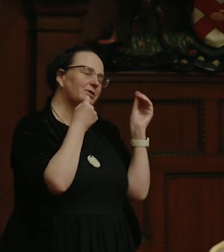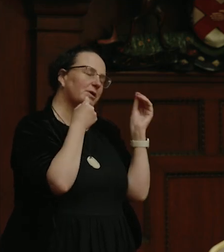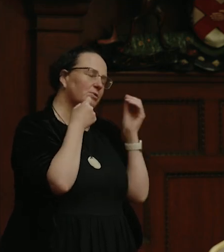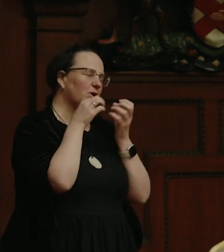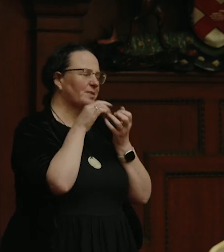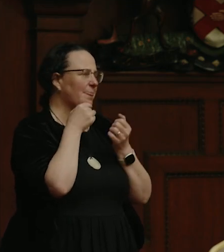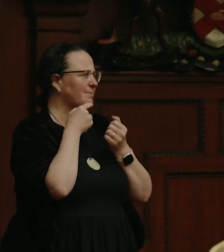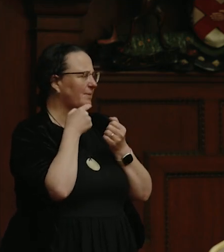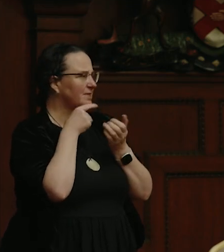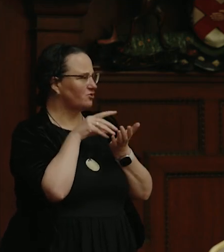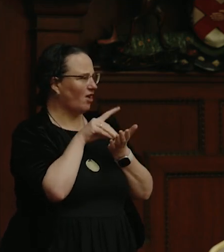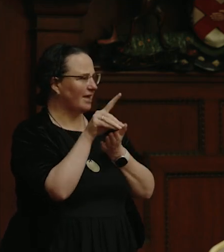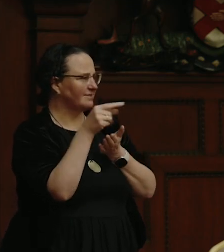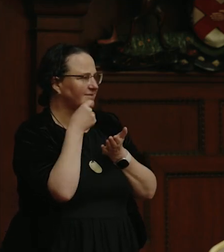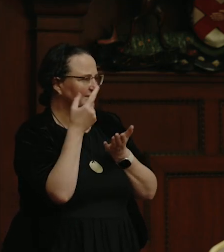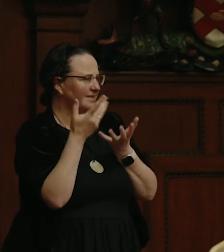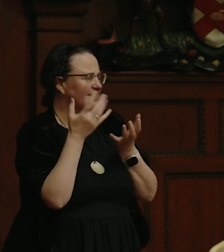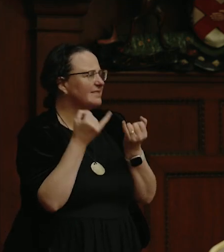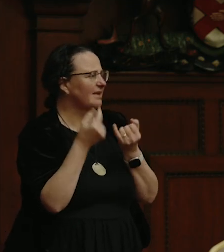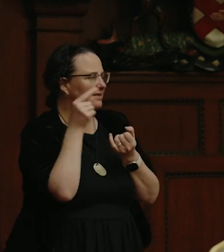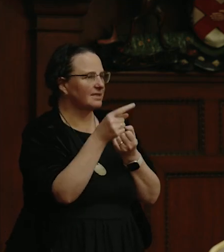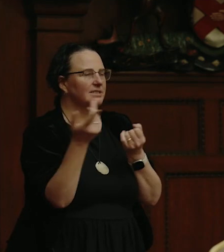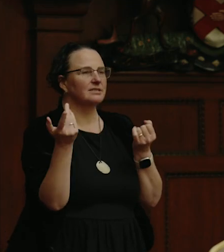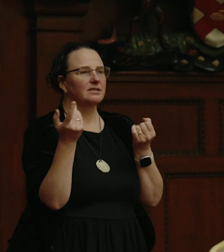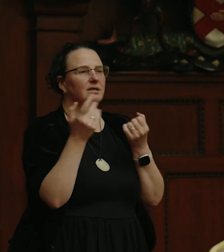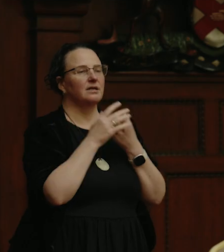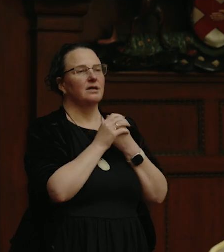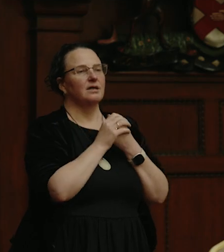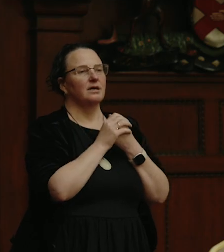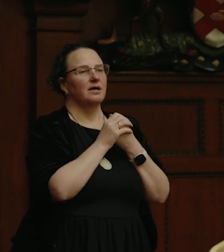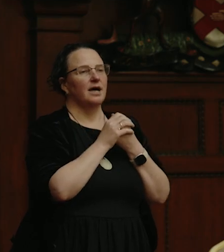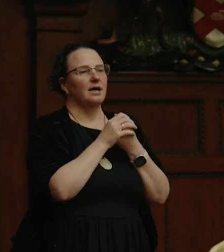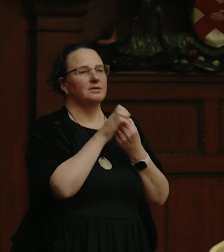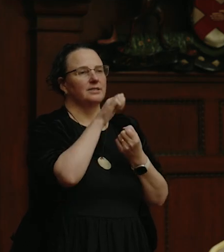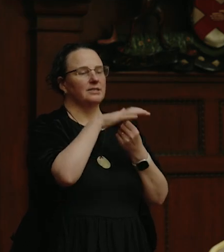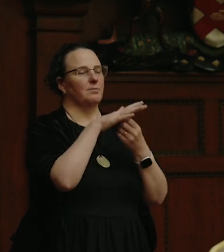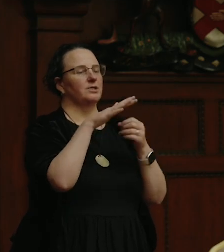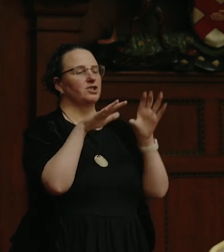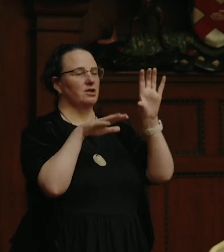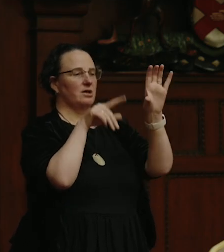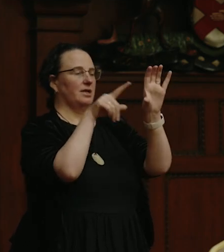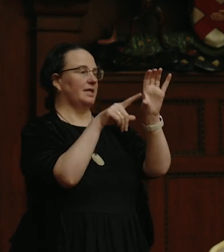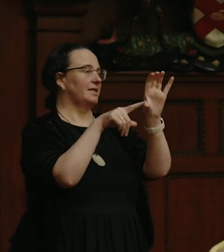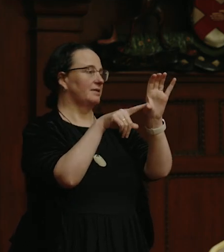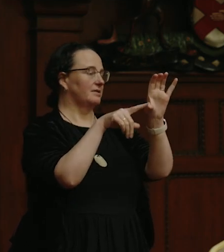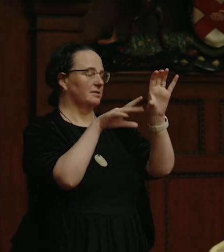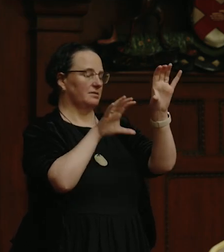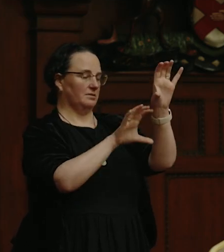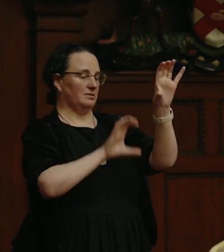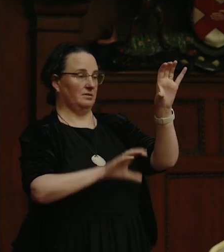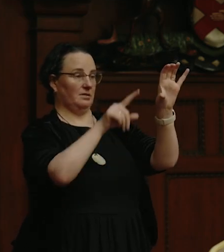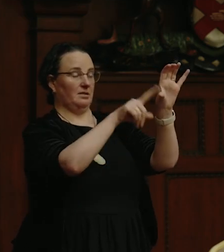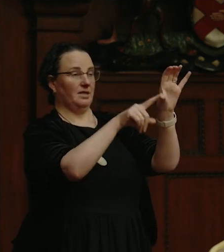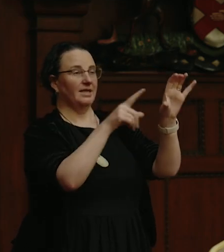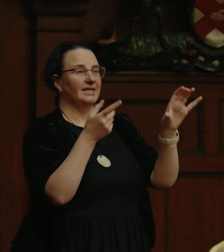to staining on the eye surface. Everything in green on that top picture is a part of the eye surface that no longer has